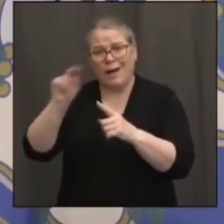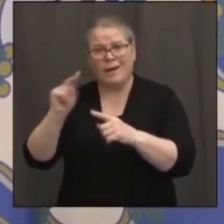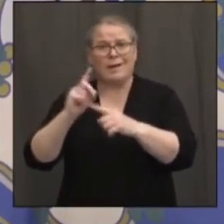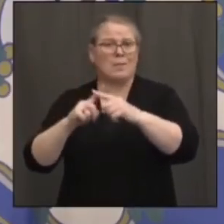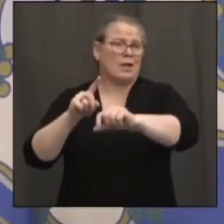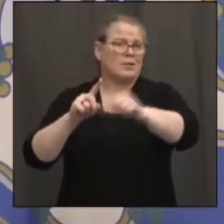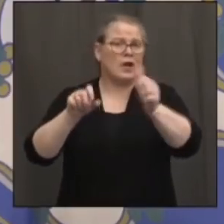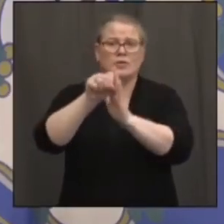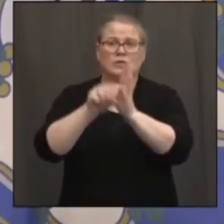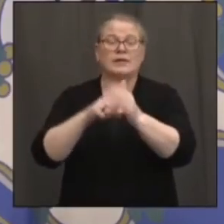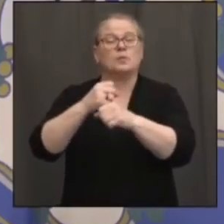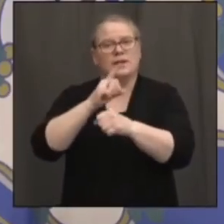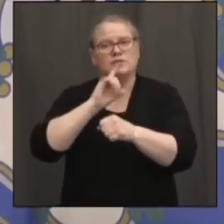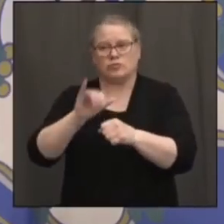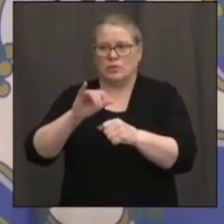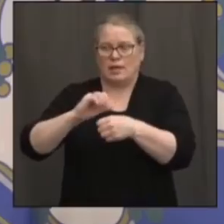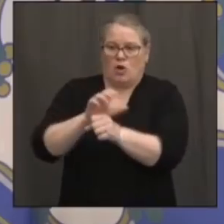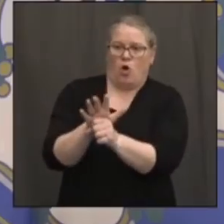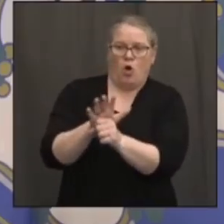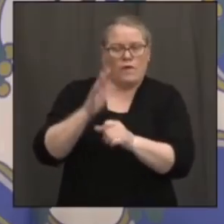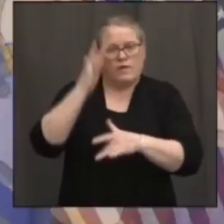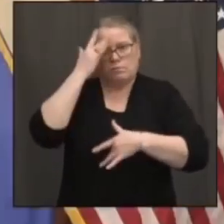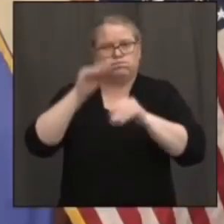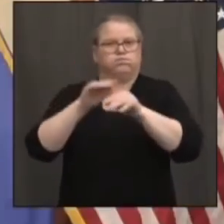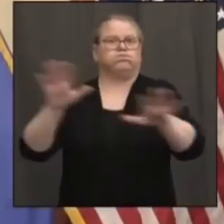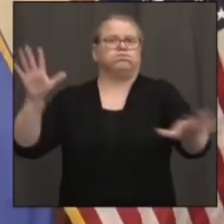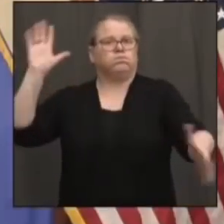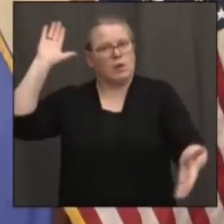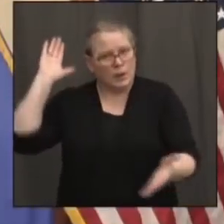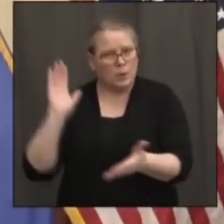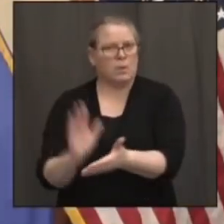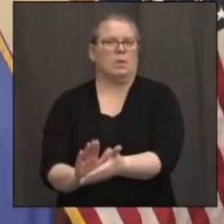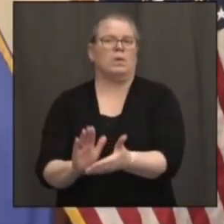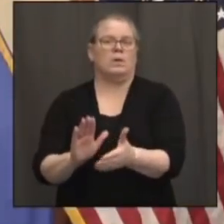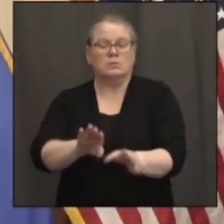us. Okay. Thanks, everybody.